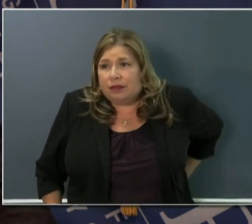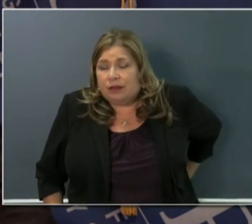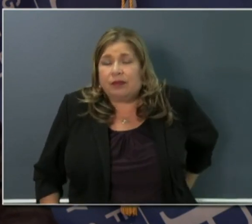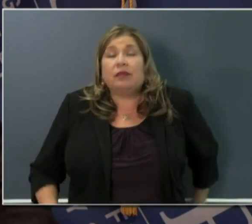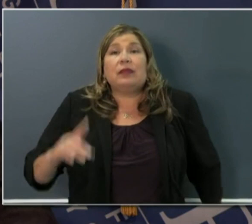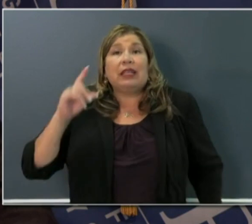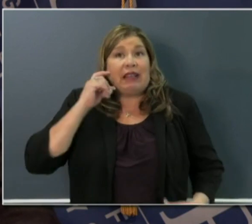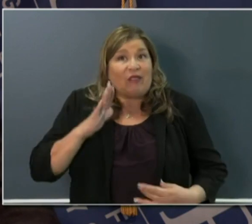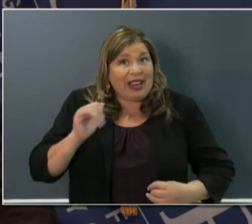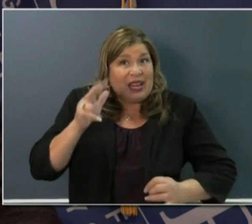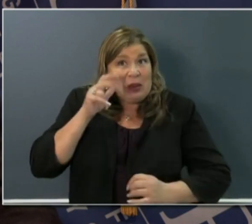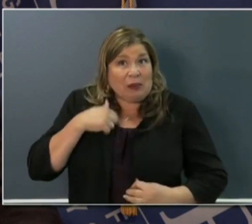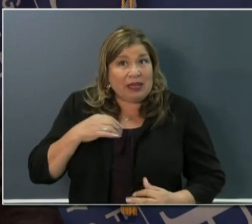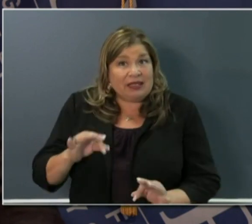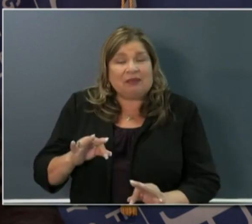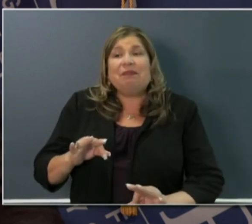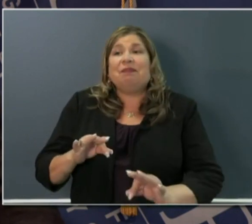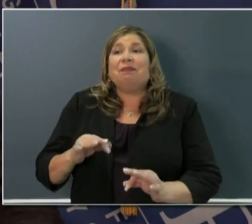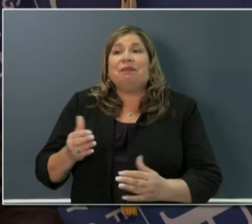Governor, can you hear me? Perfectly.